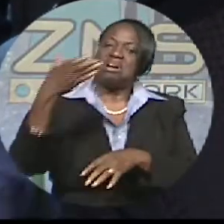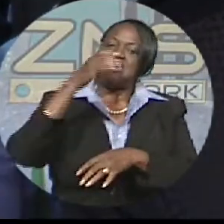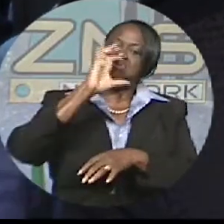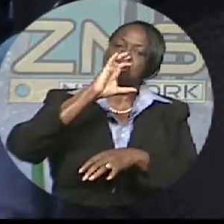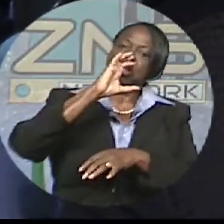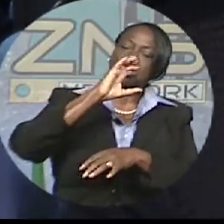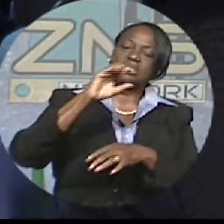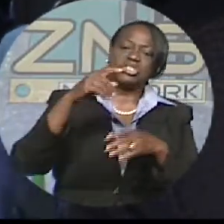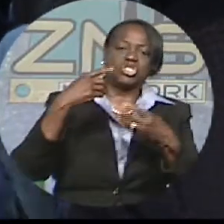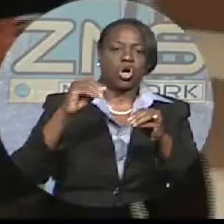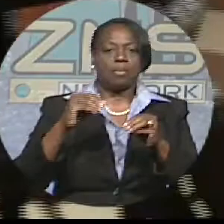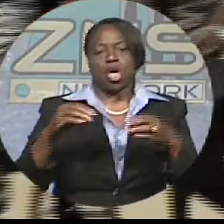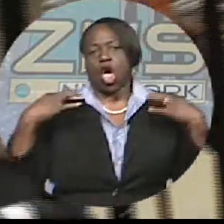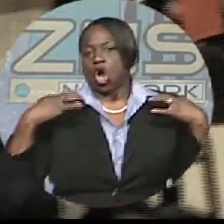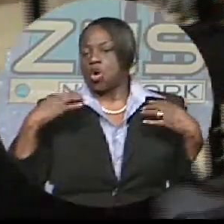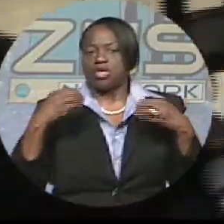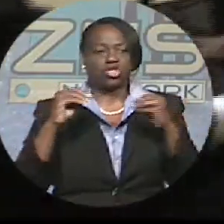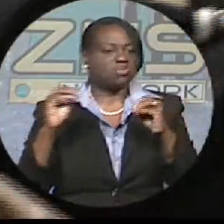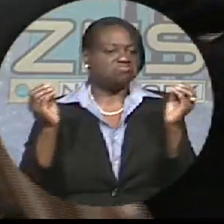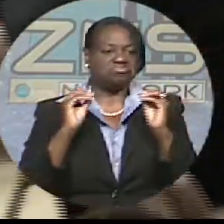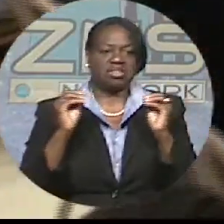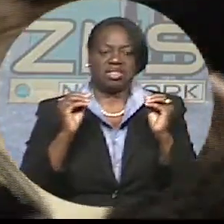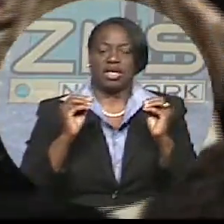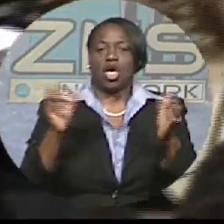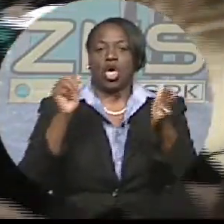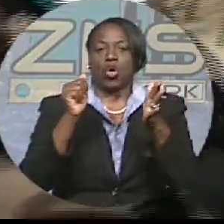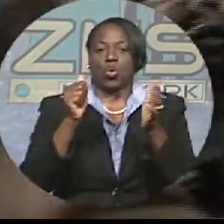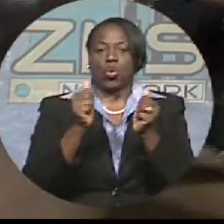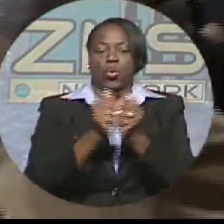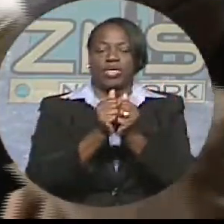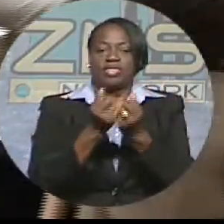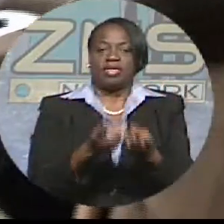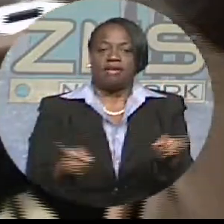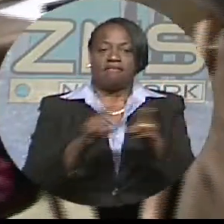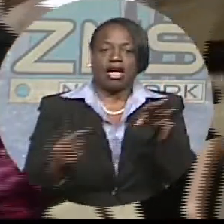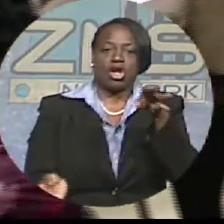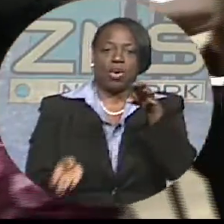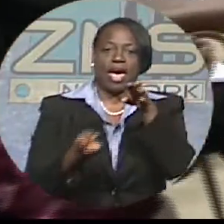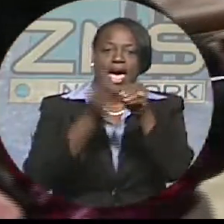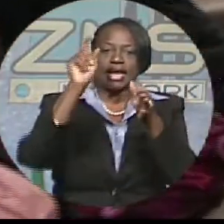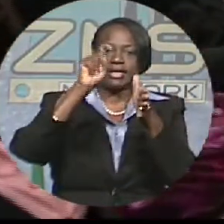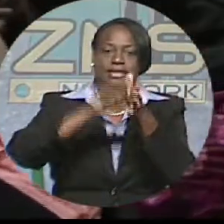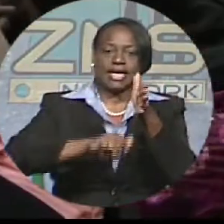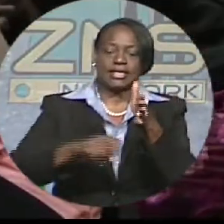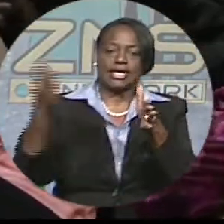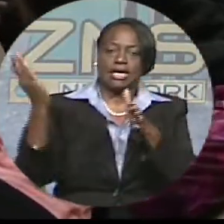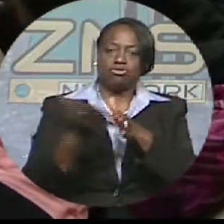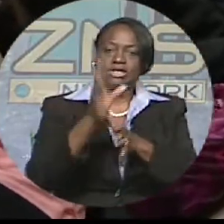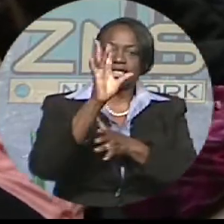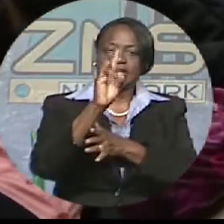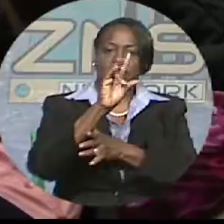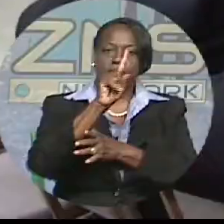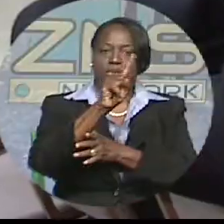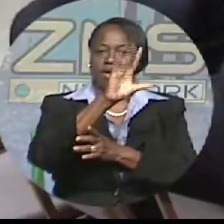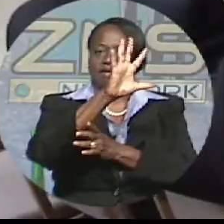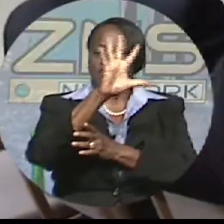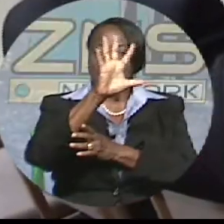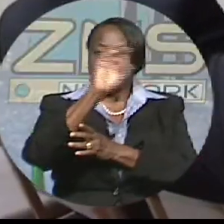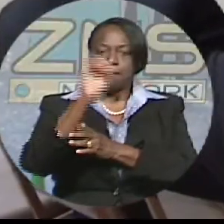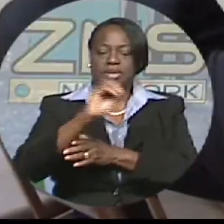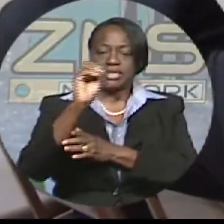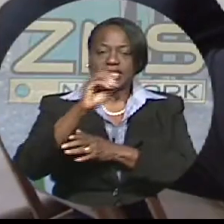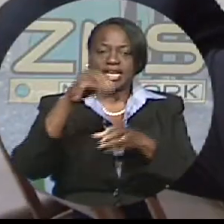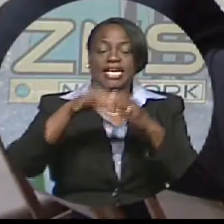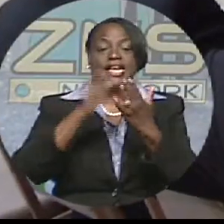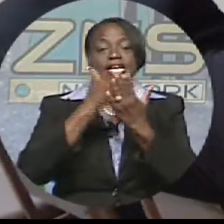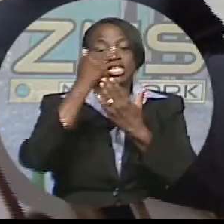can't use it in a clothing store. With value-added tax expected to be introduced at 7.5% in January, the department is preparing for